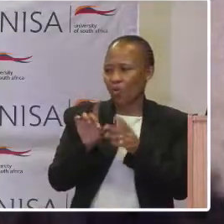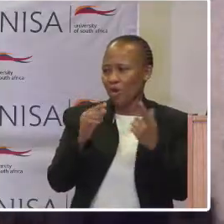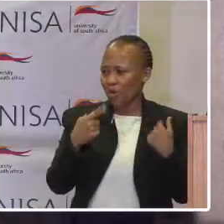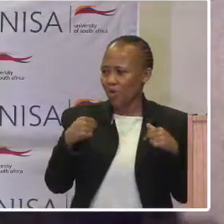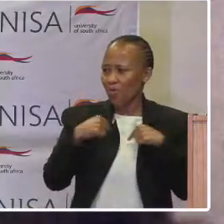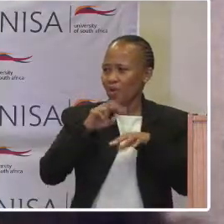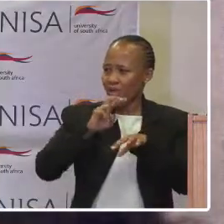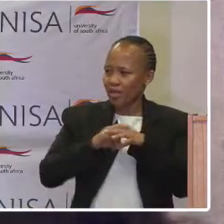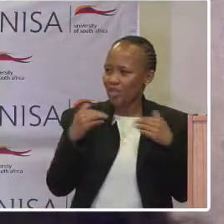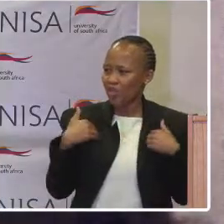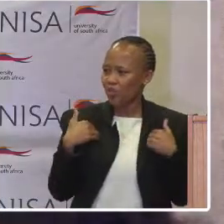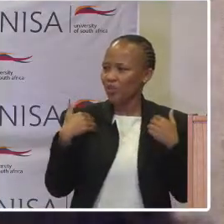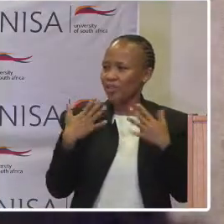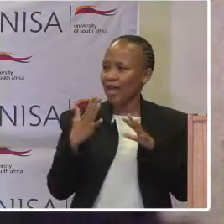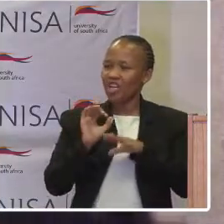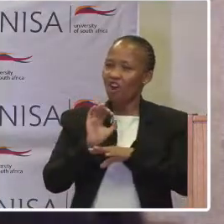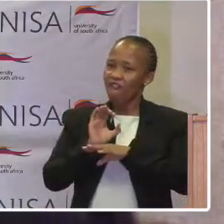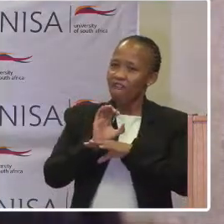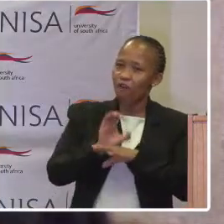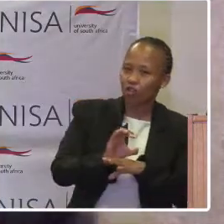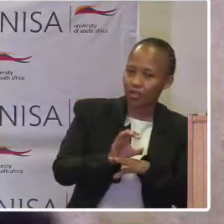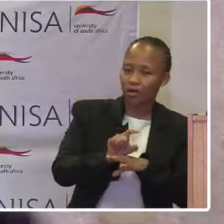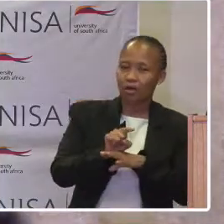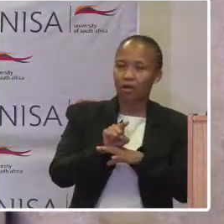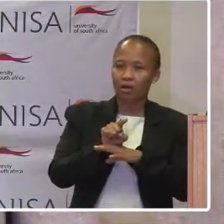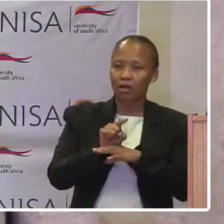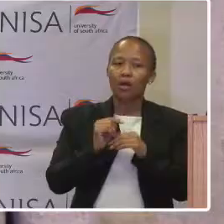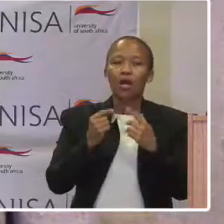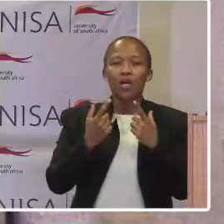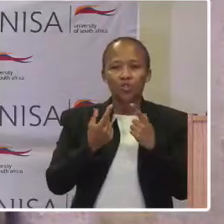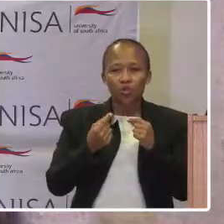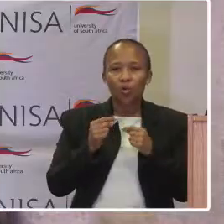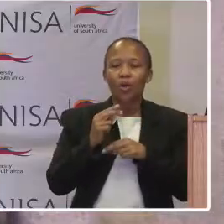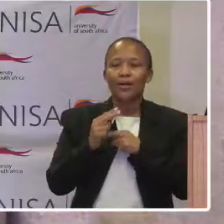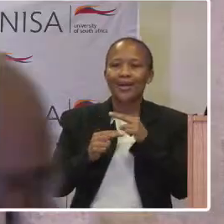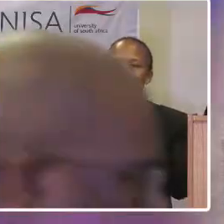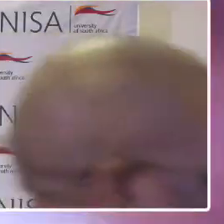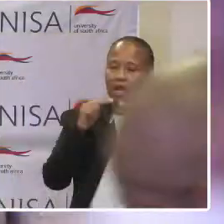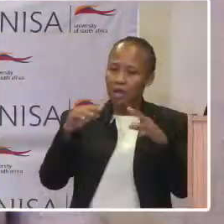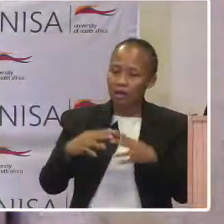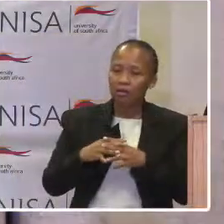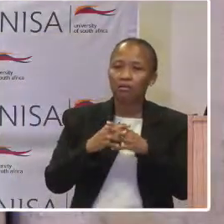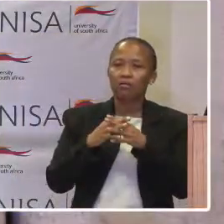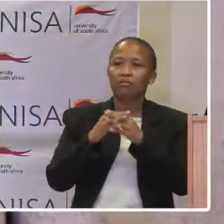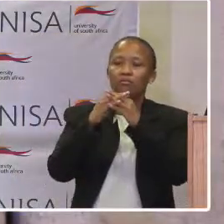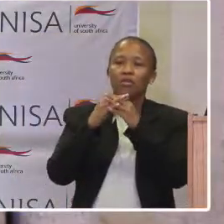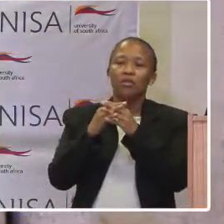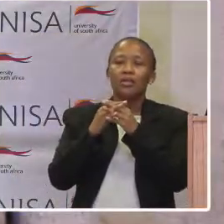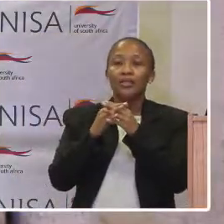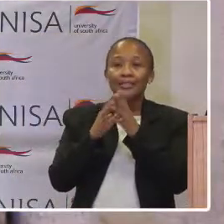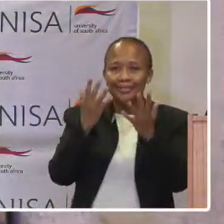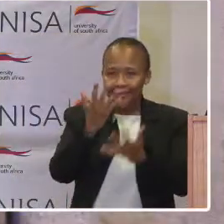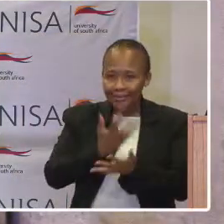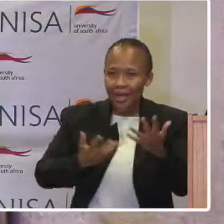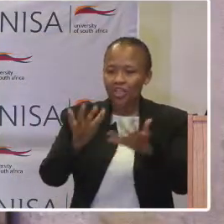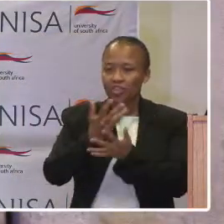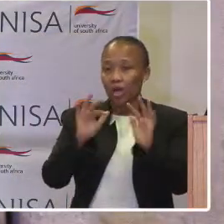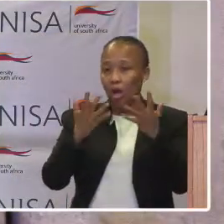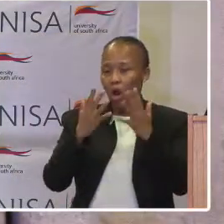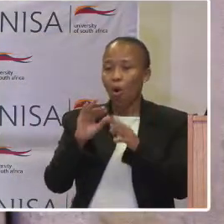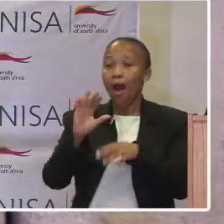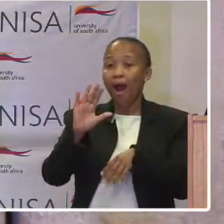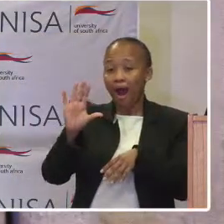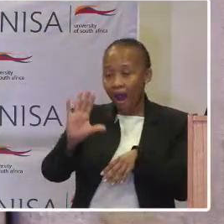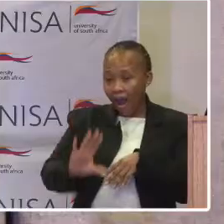fostering and reigniting the discussion on a shared African vision.